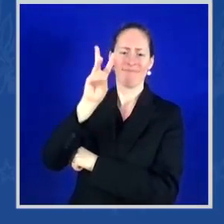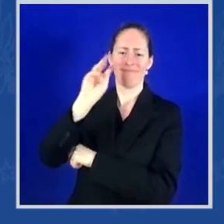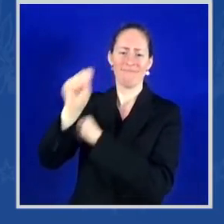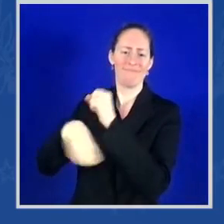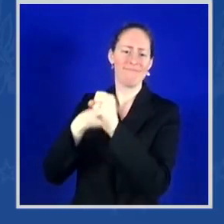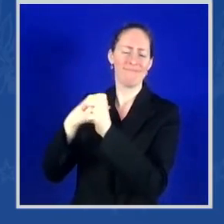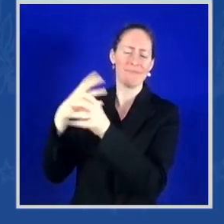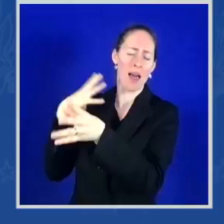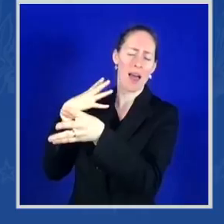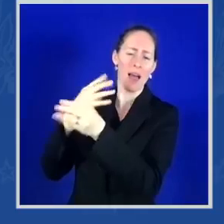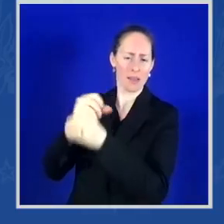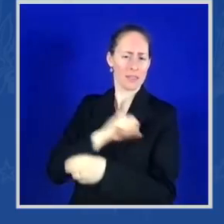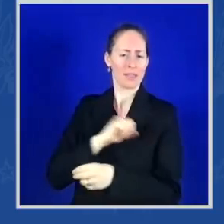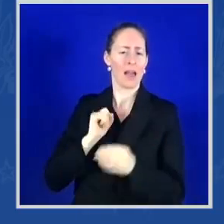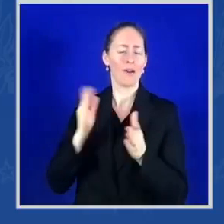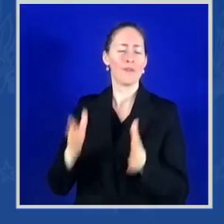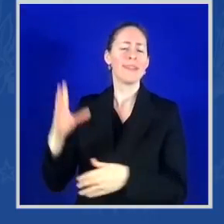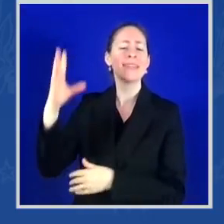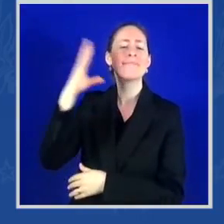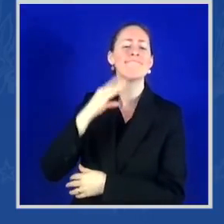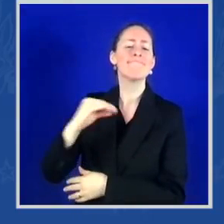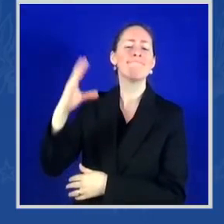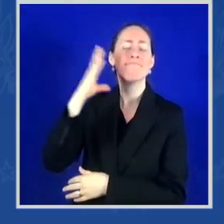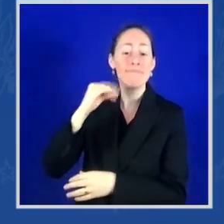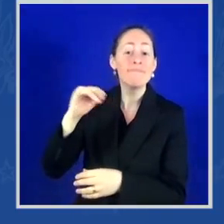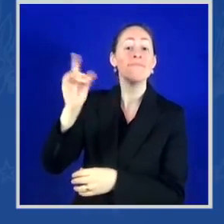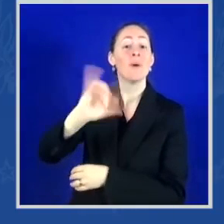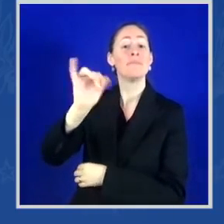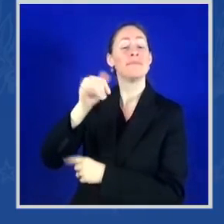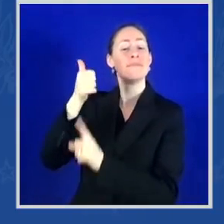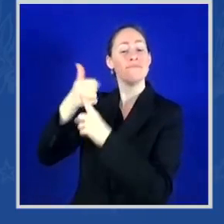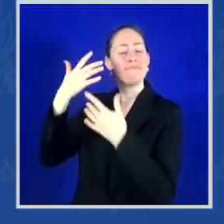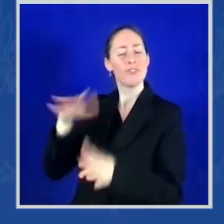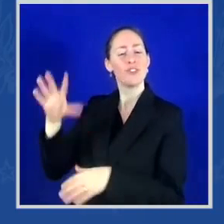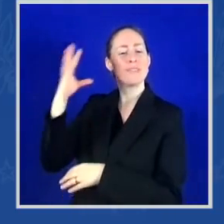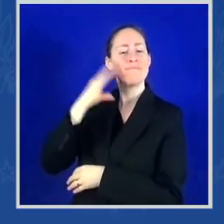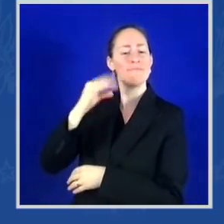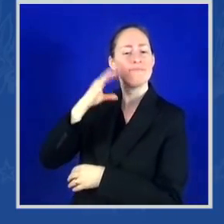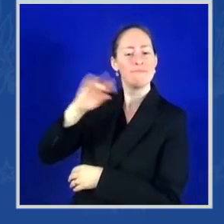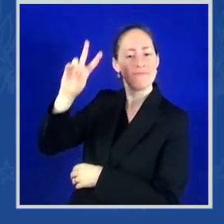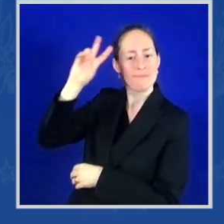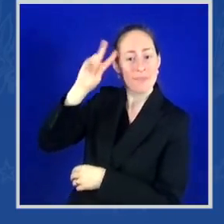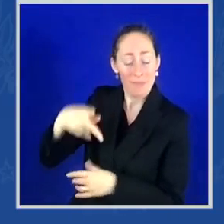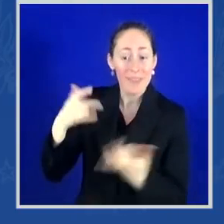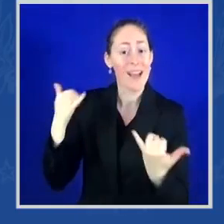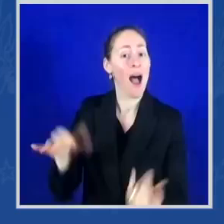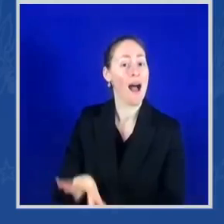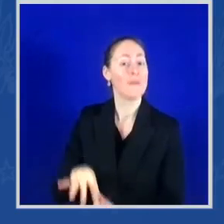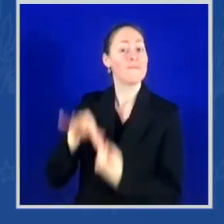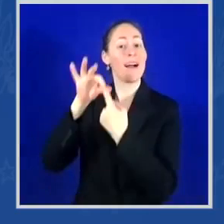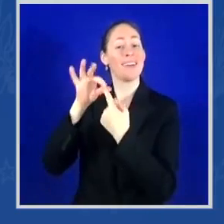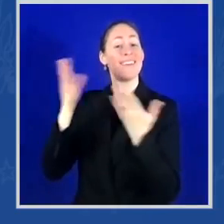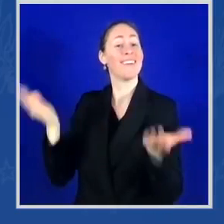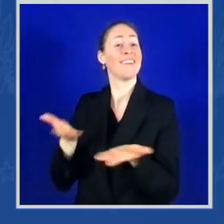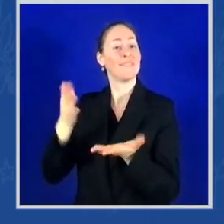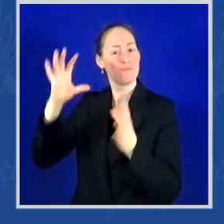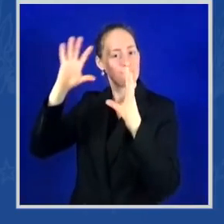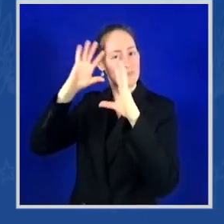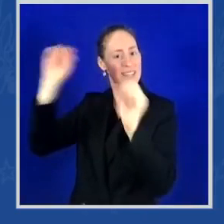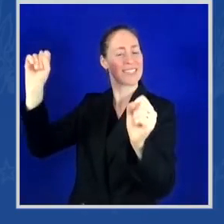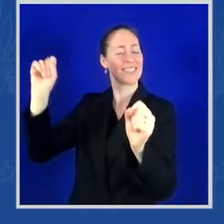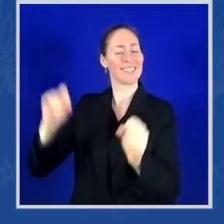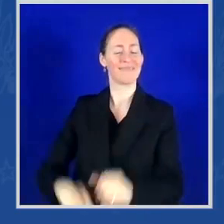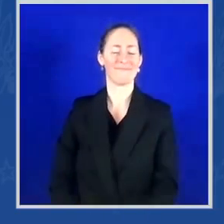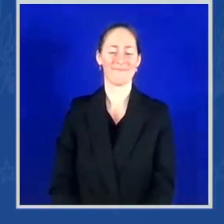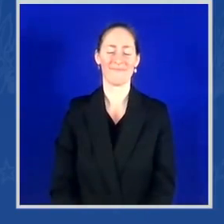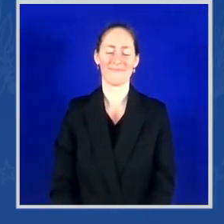Vice President. Really special to have you here today as our President. And you know, we start by